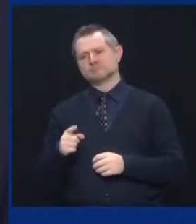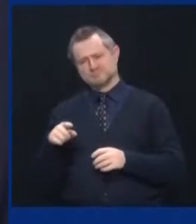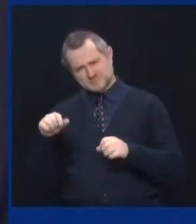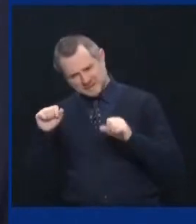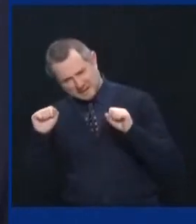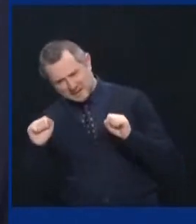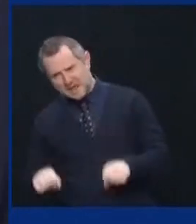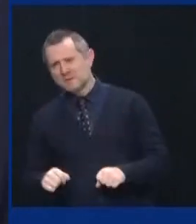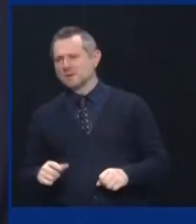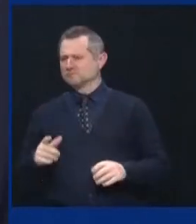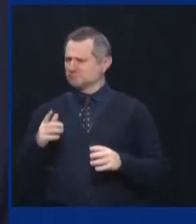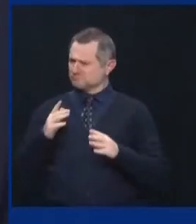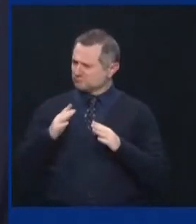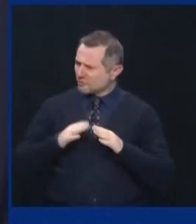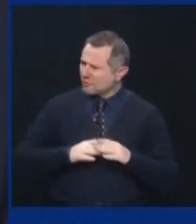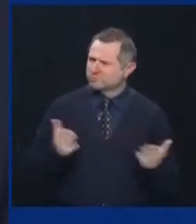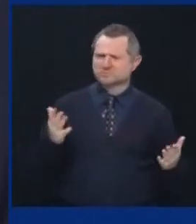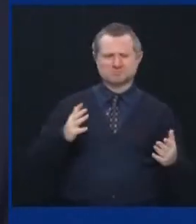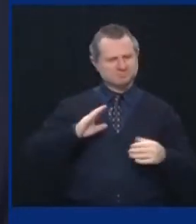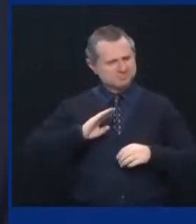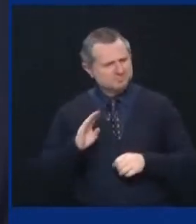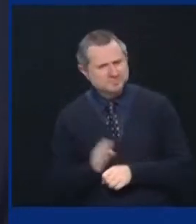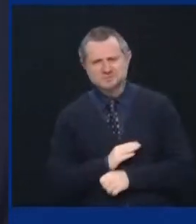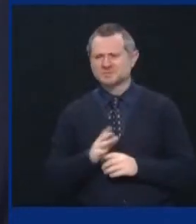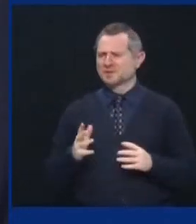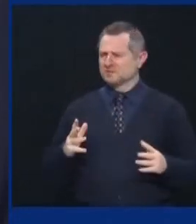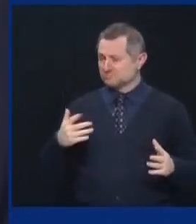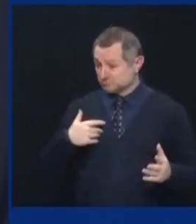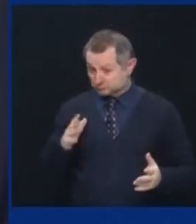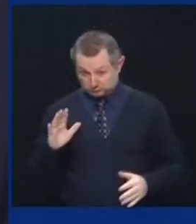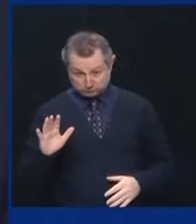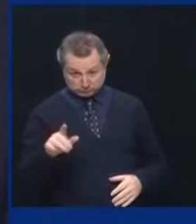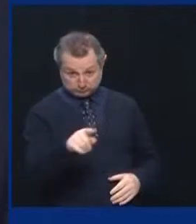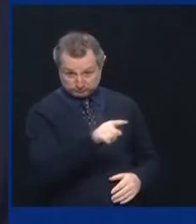to open the economy when safe,